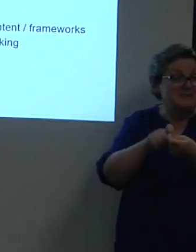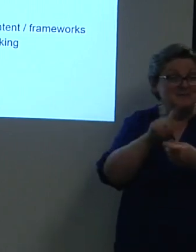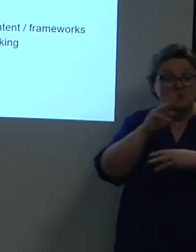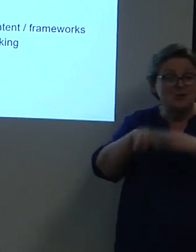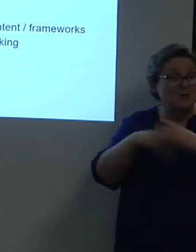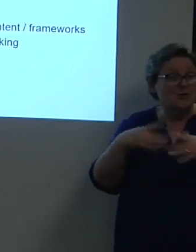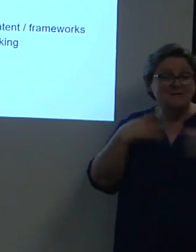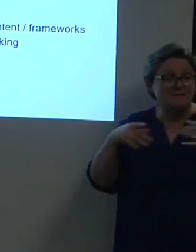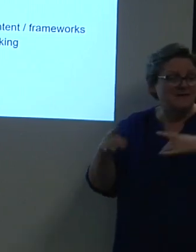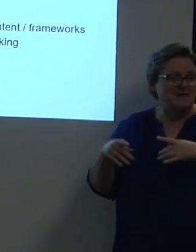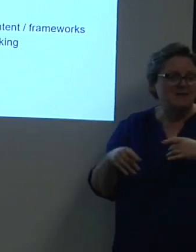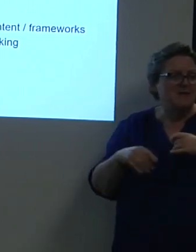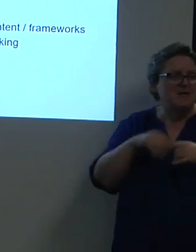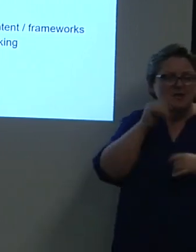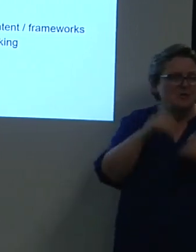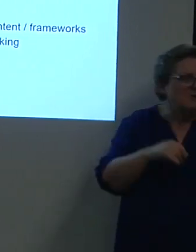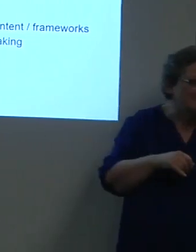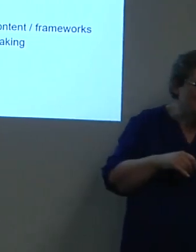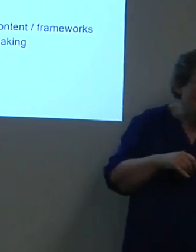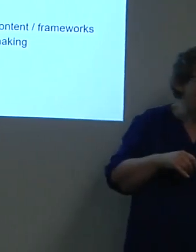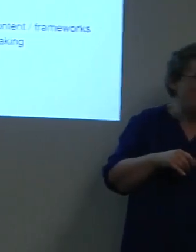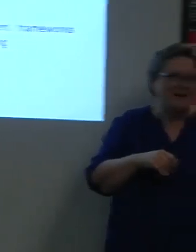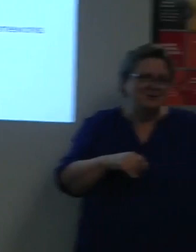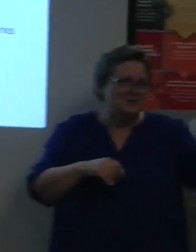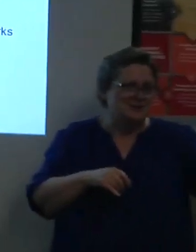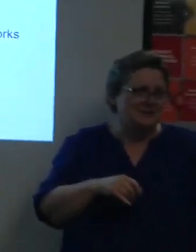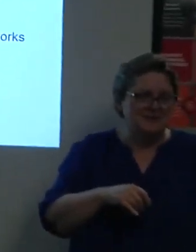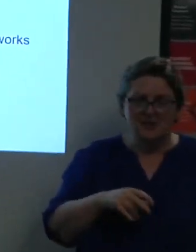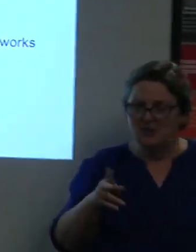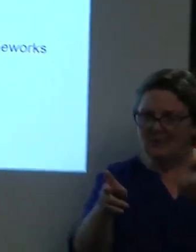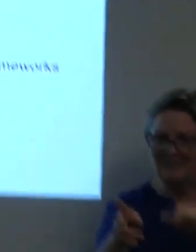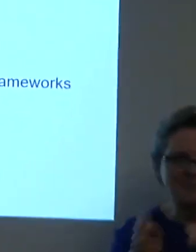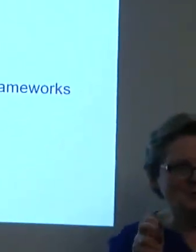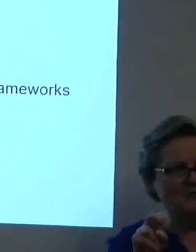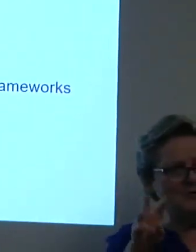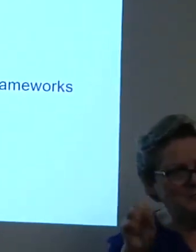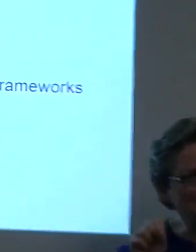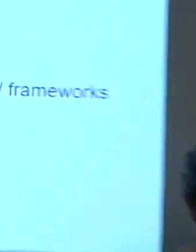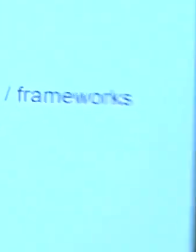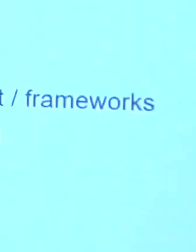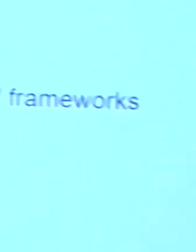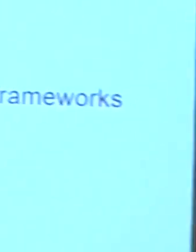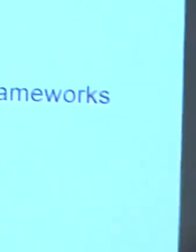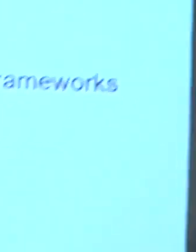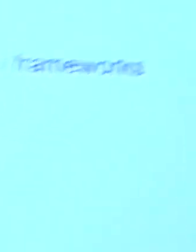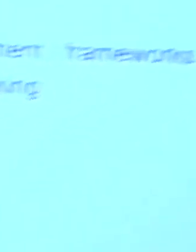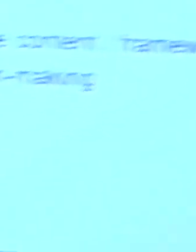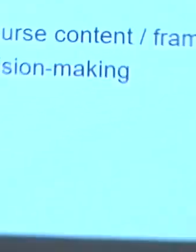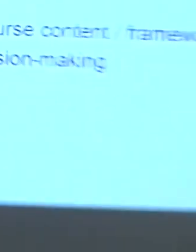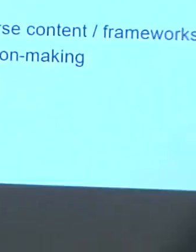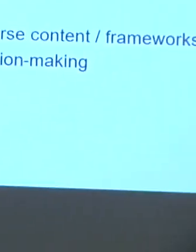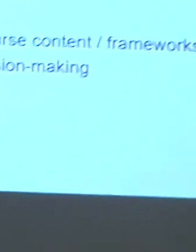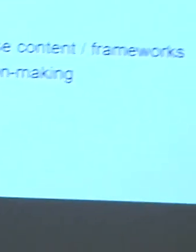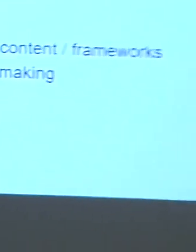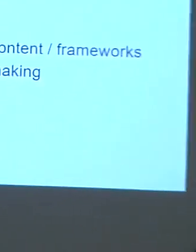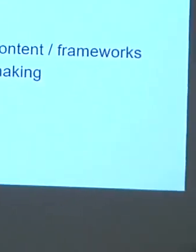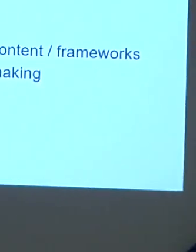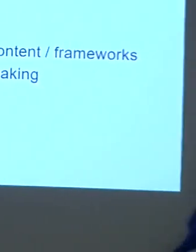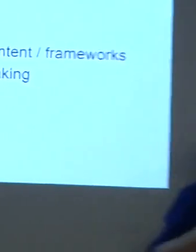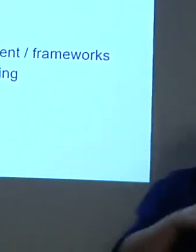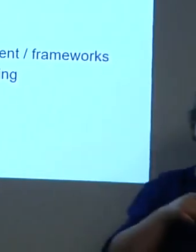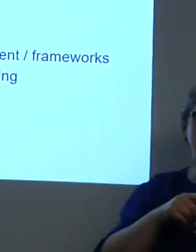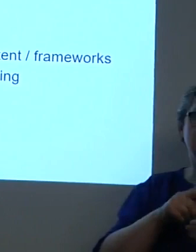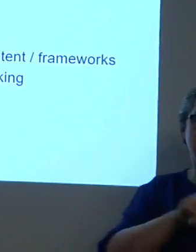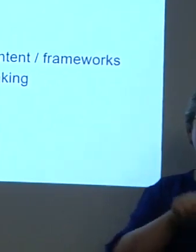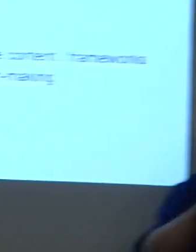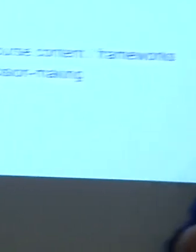event, then you don't have to imagine all the hypothetical backstory. You can actually pull from news sources, right? You can think about, in terms of writing your own, you can write